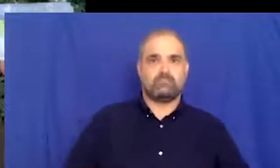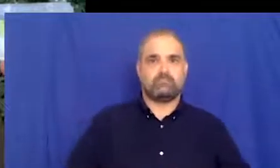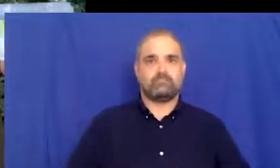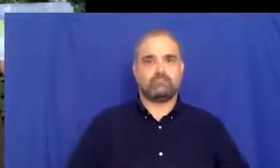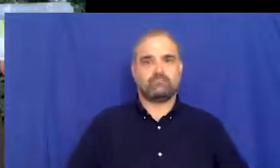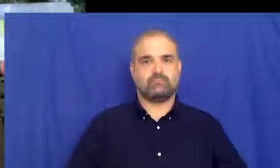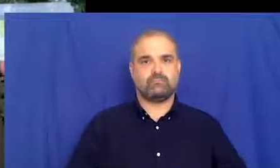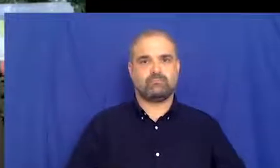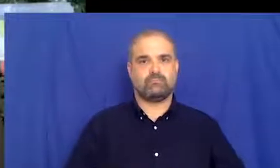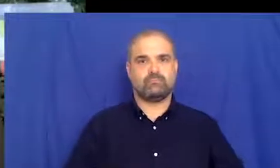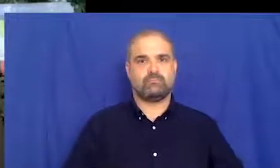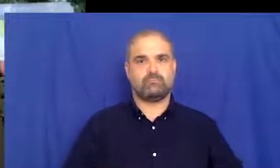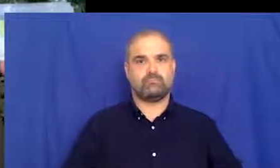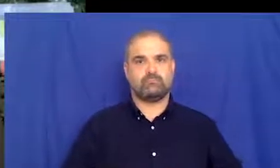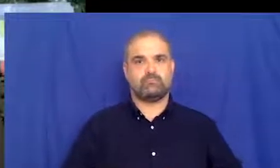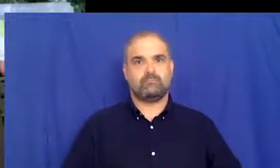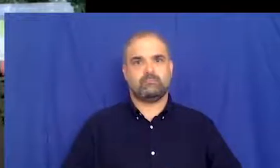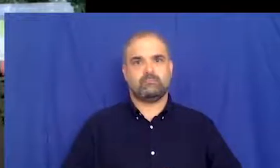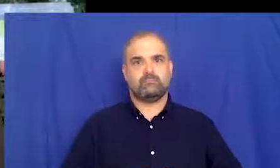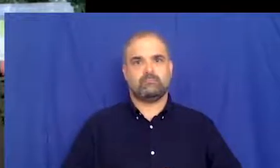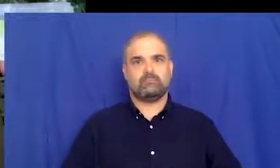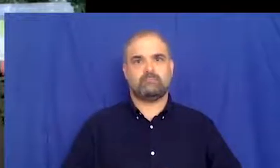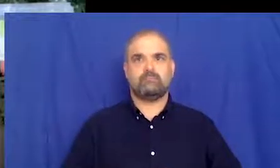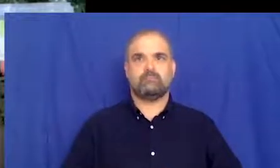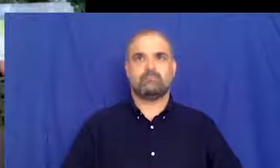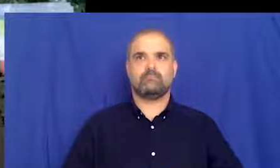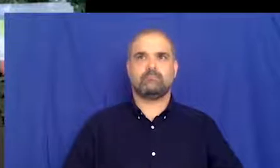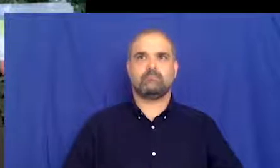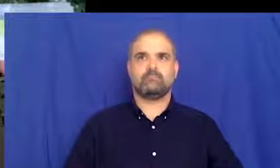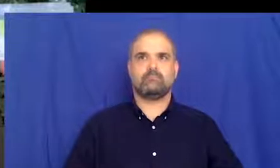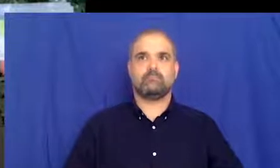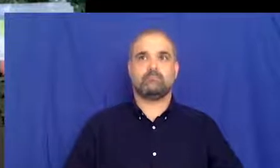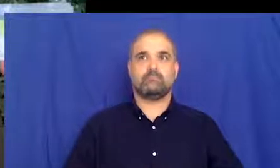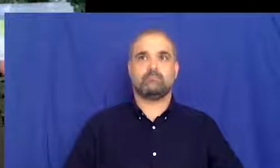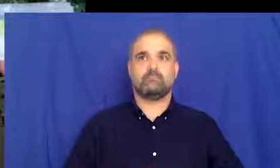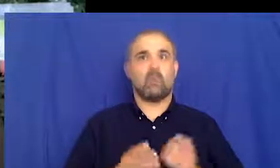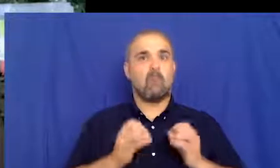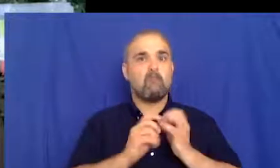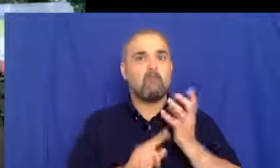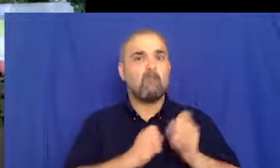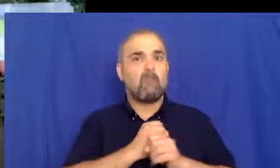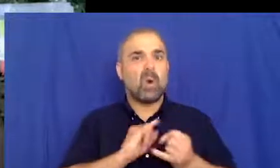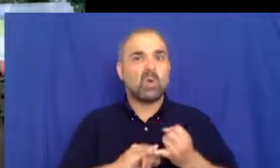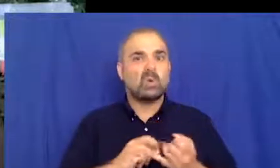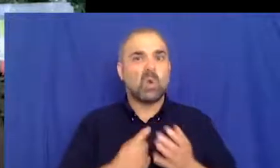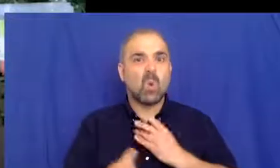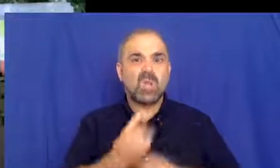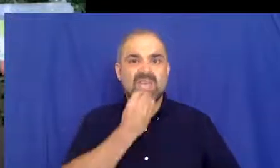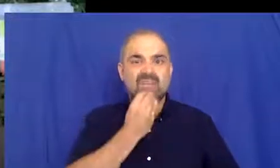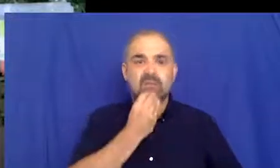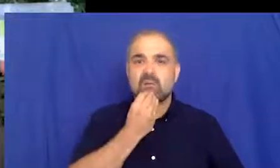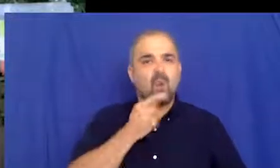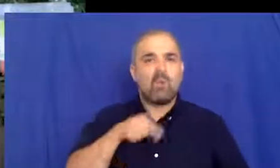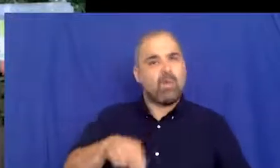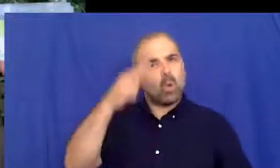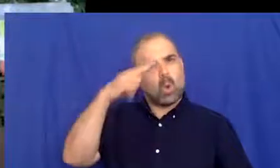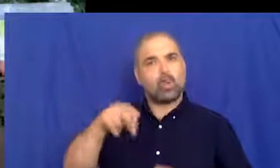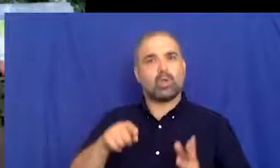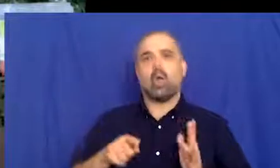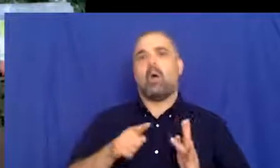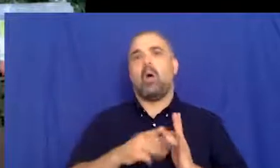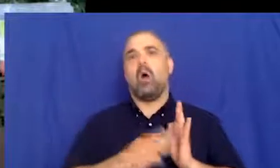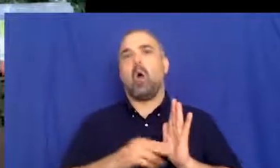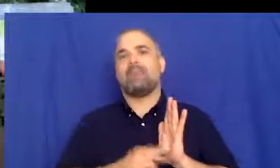digging quite ferociously or quite quickly into the ground to actually find their prey. It's not just bugs they eat though, they're actually called